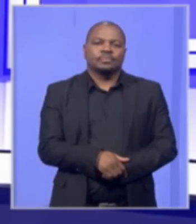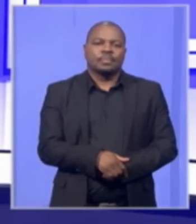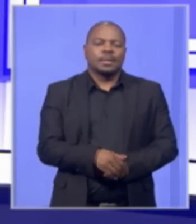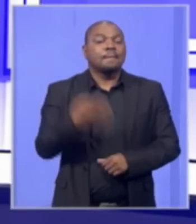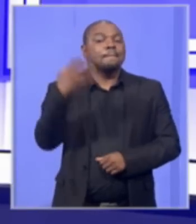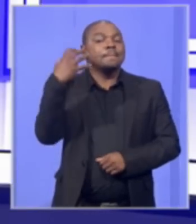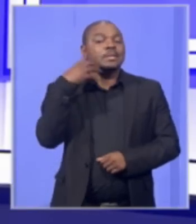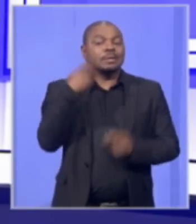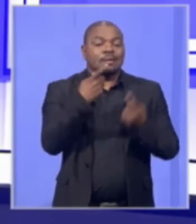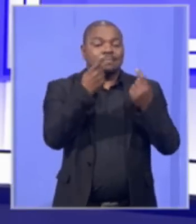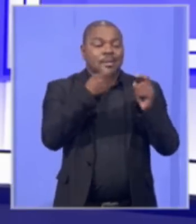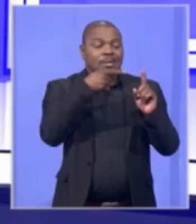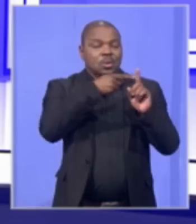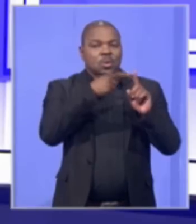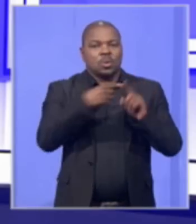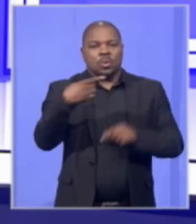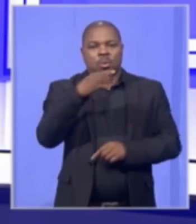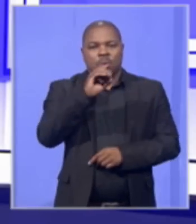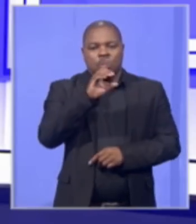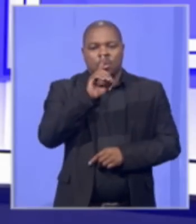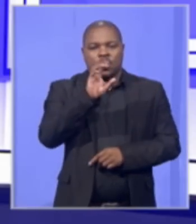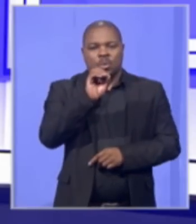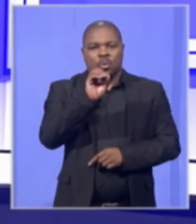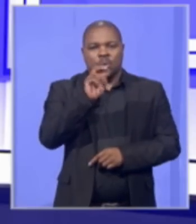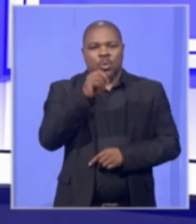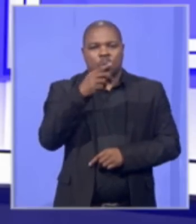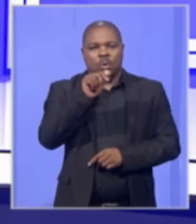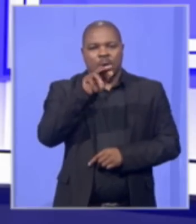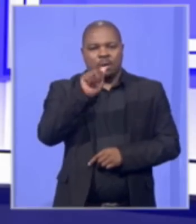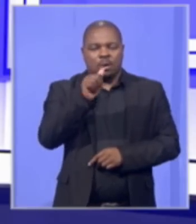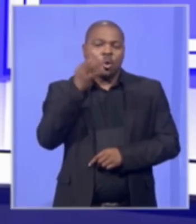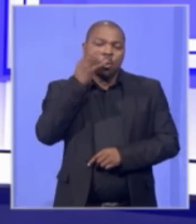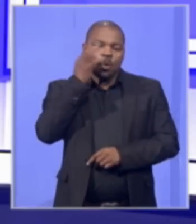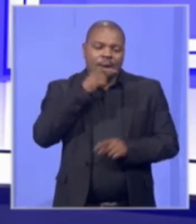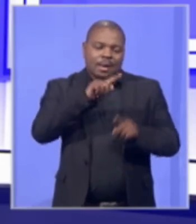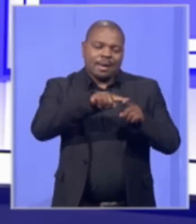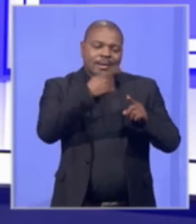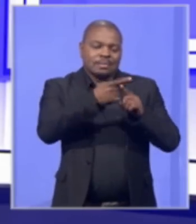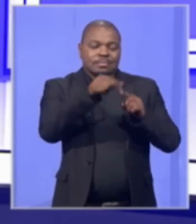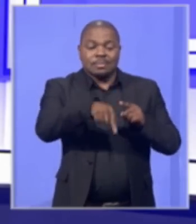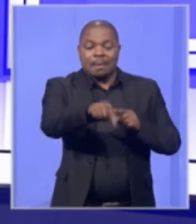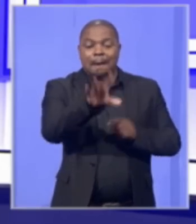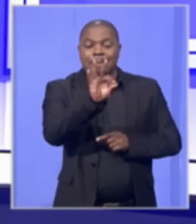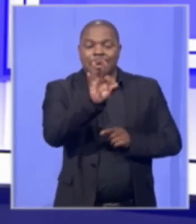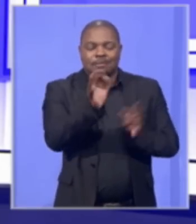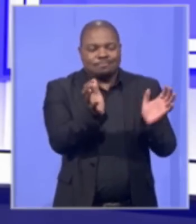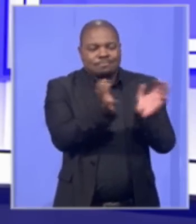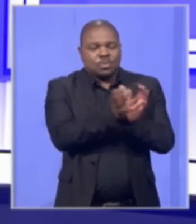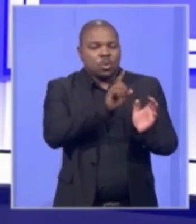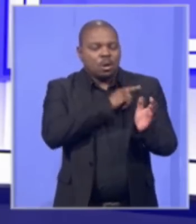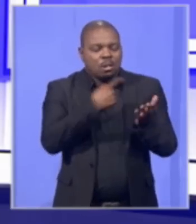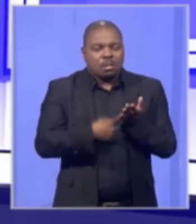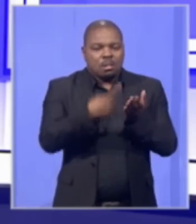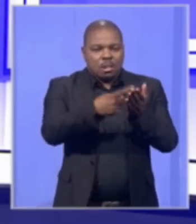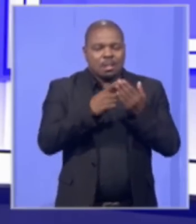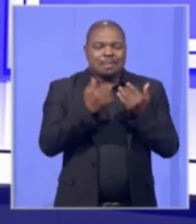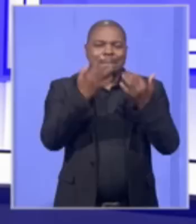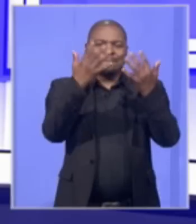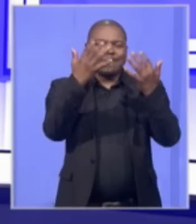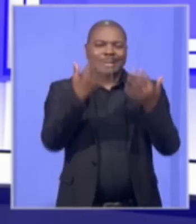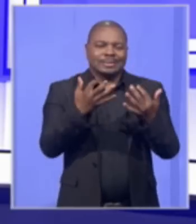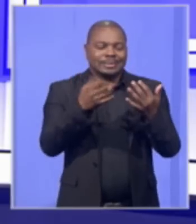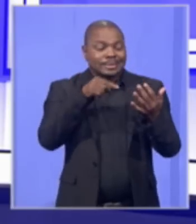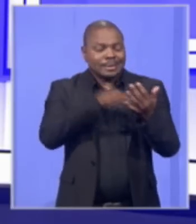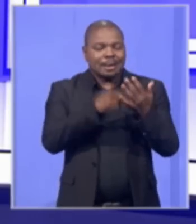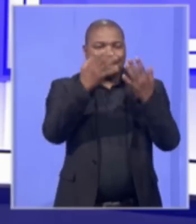Tona ya matlotlo Enoch Godongwana a re kabinete e tlile go kopana ka mosupologo go sekaseka puo ya tekanyetsokabo ya matlole e tlileng